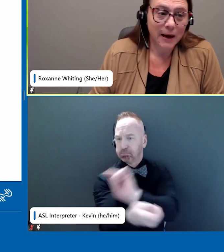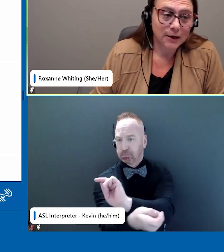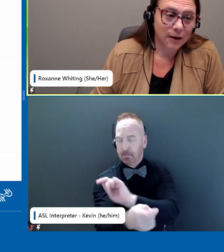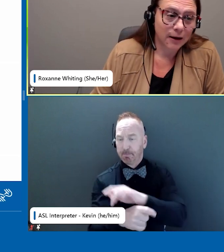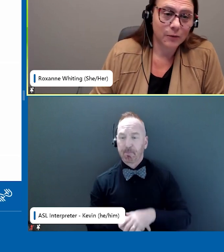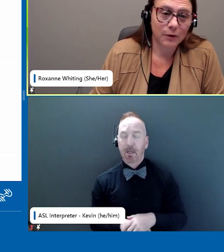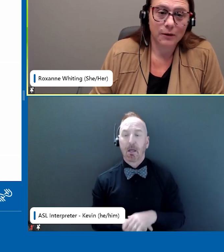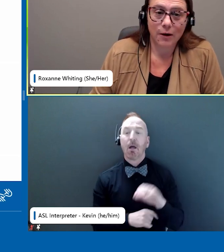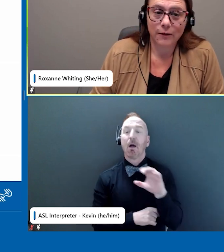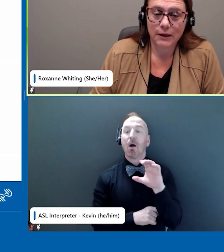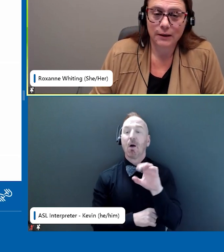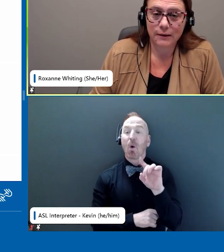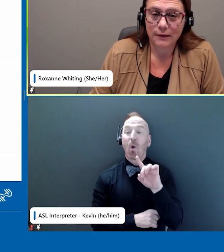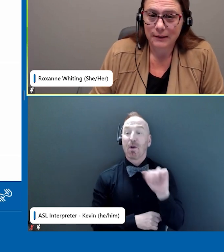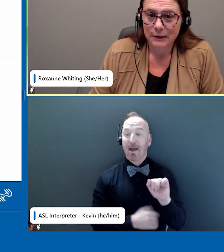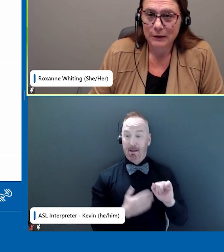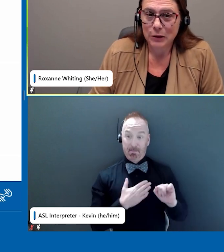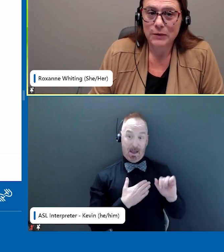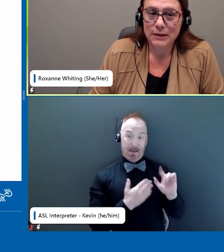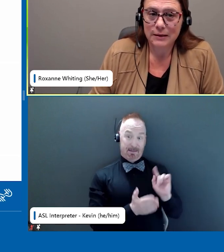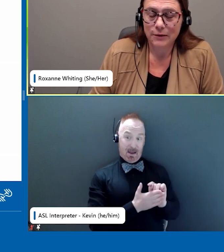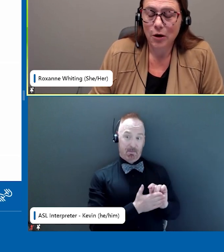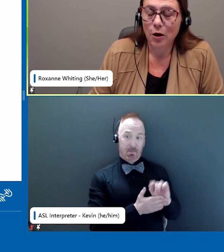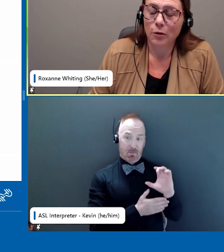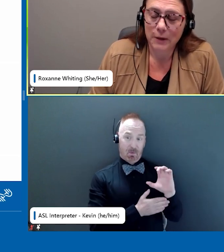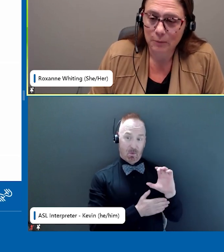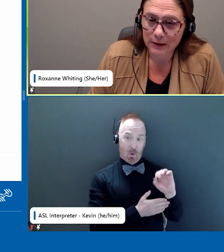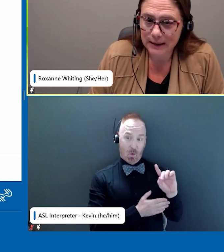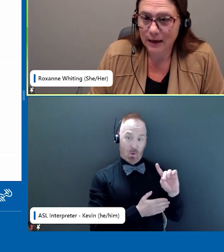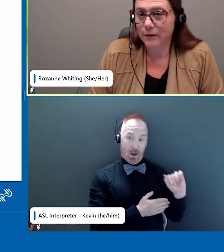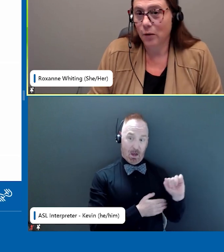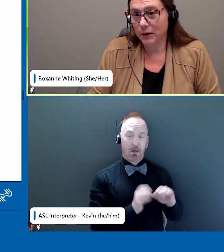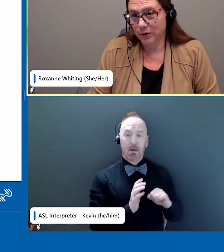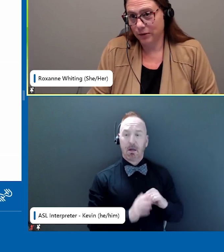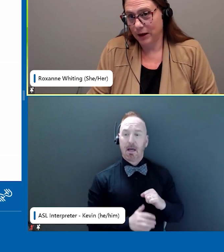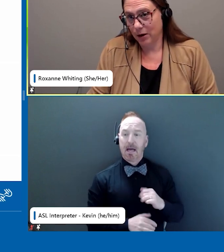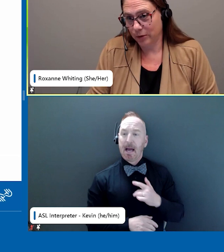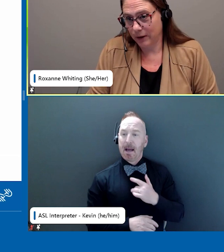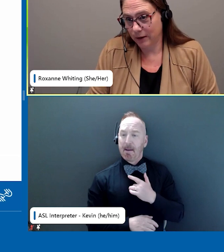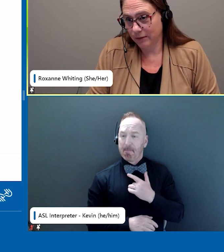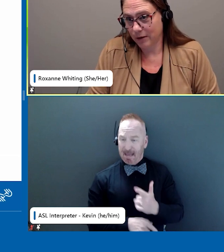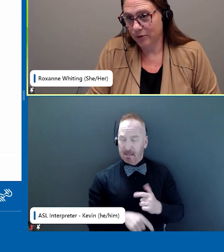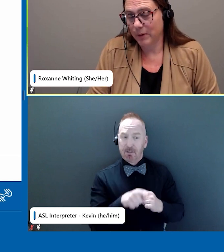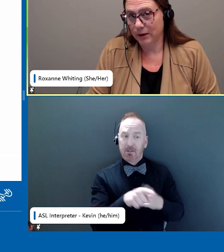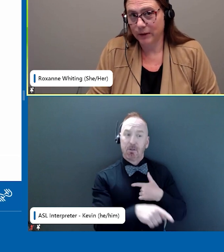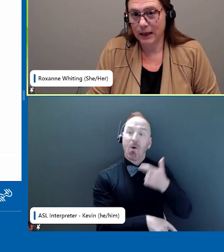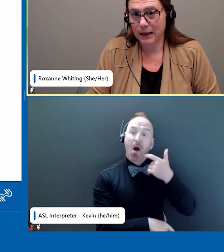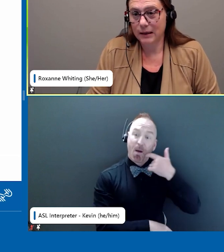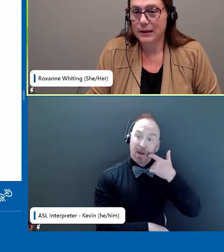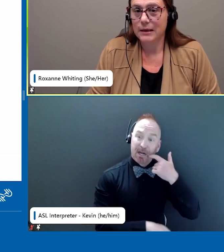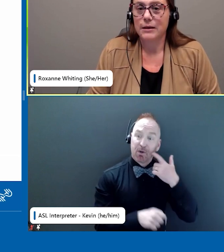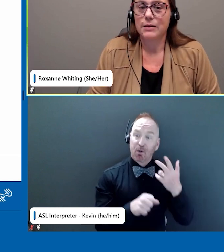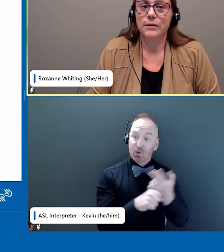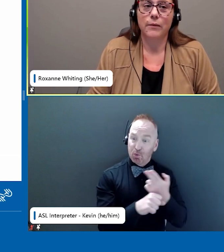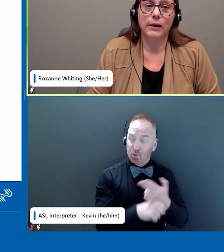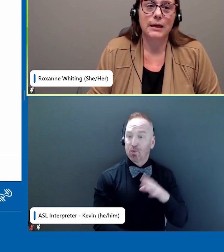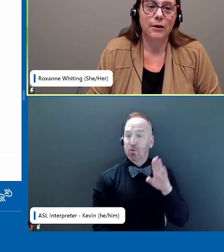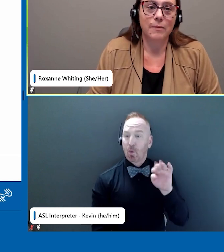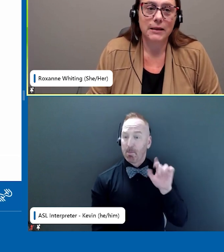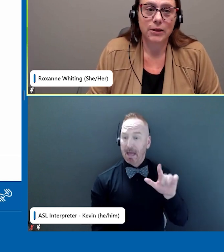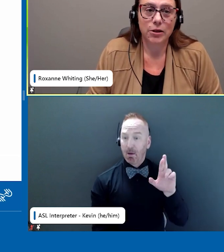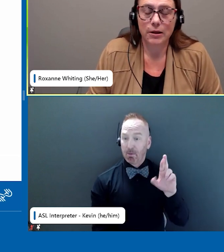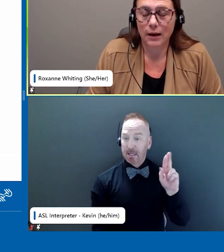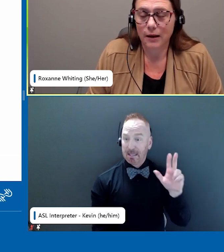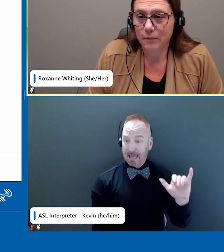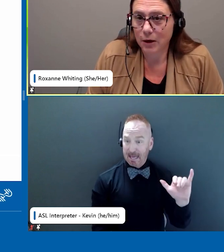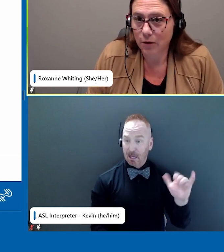Codas of my time were often used to call people instead of going through the operator through Bell Relay so that we could get